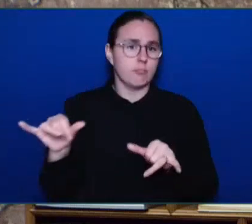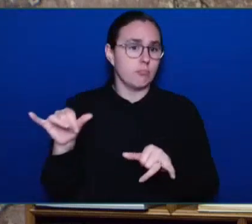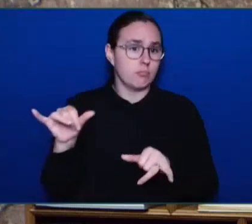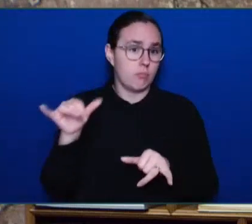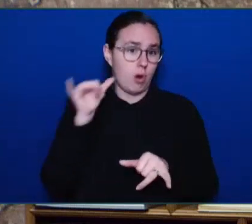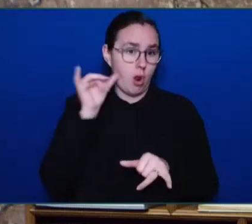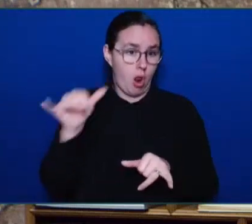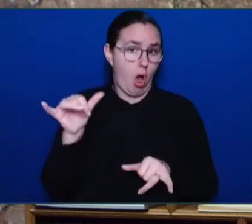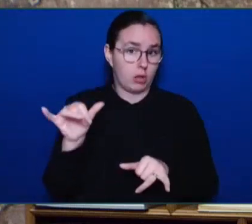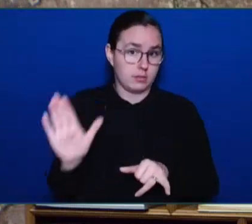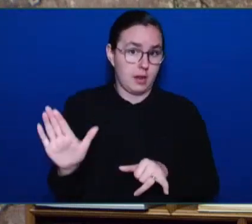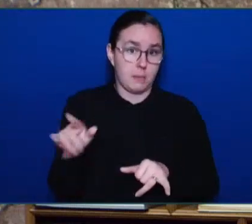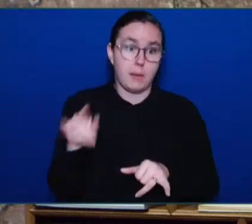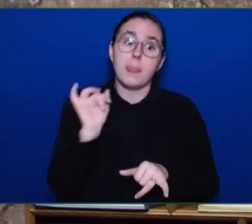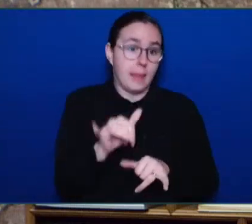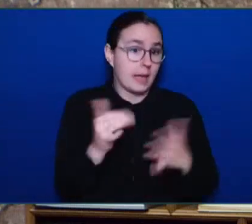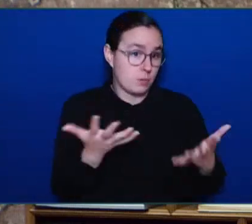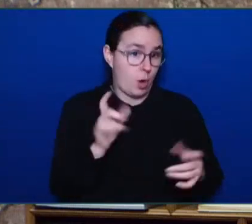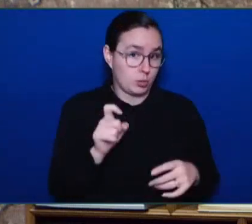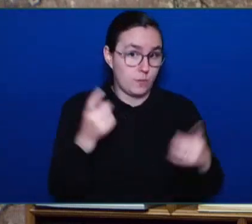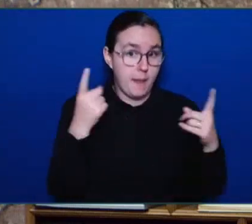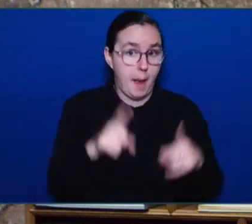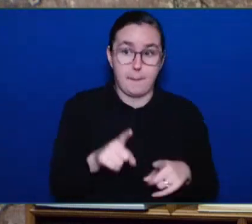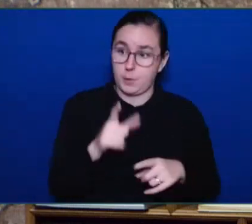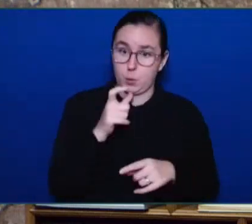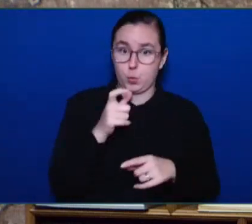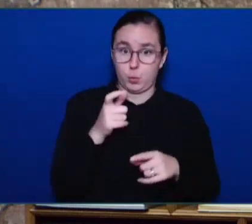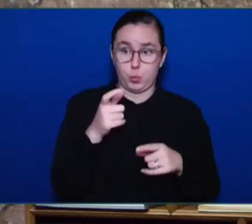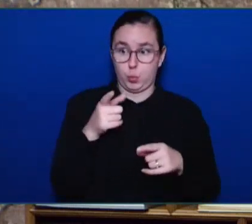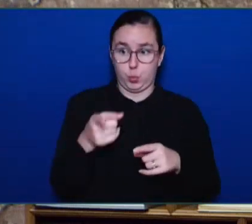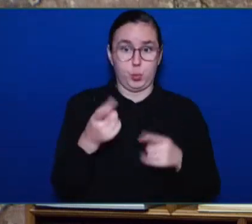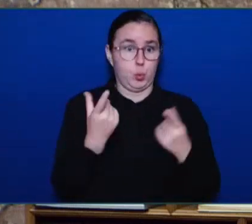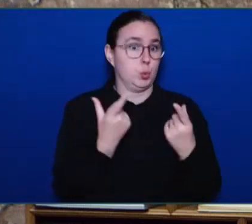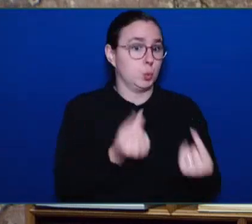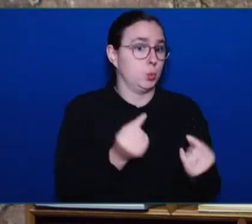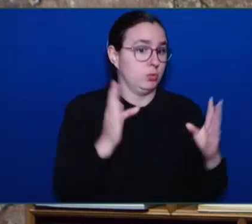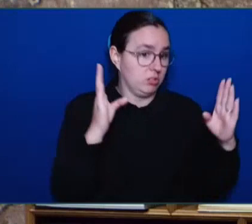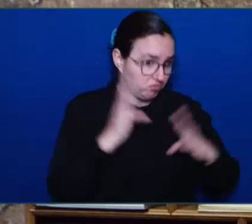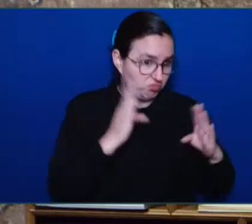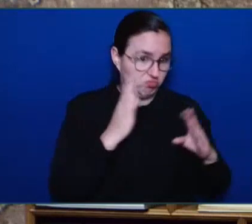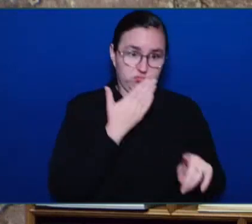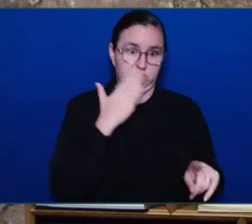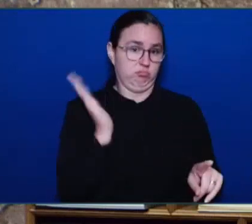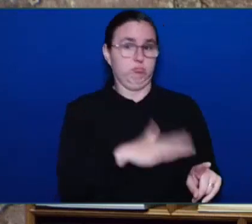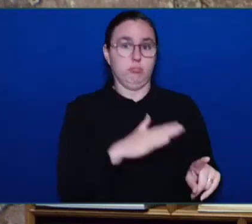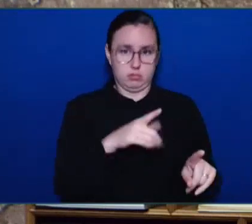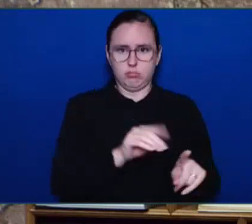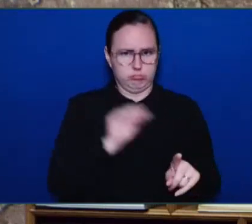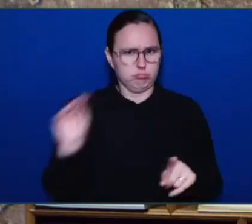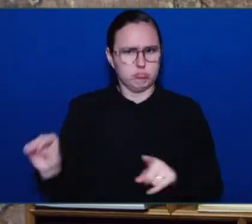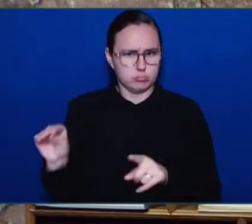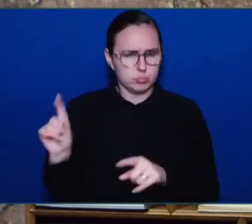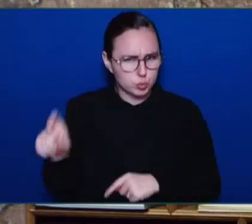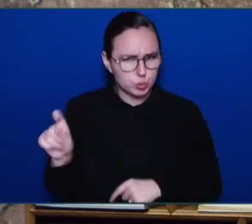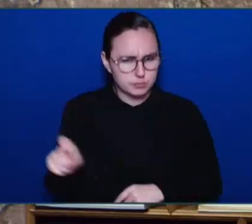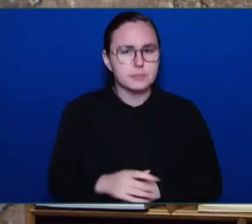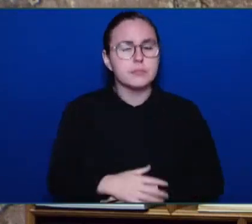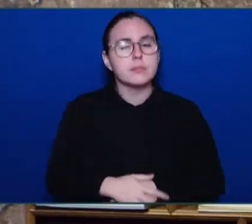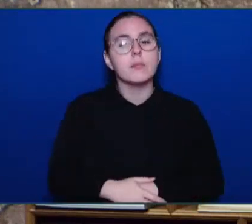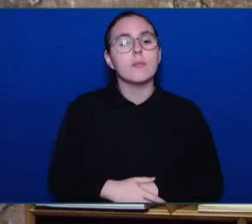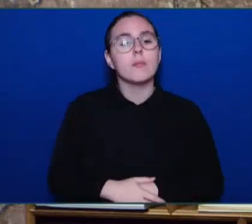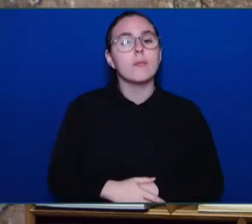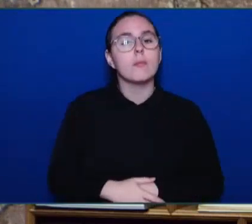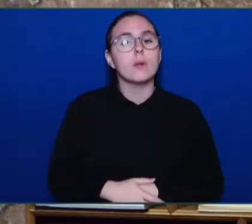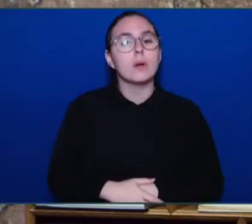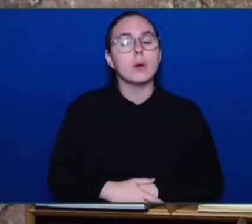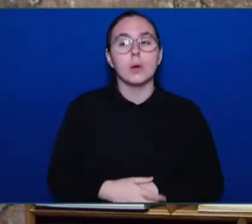of cases. But what I can also tell the member is that we are doing everything we can to ensure that